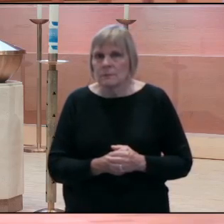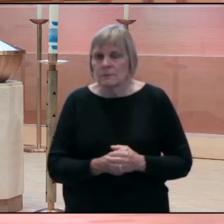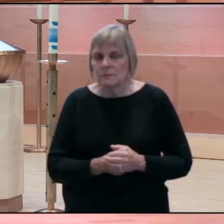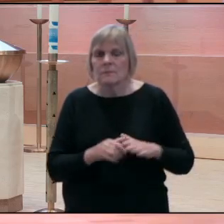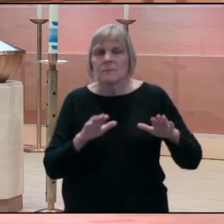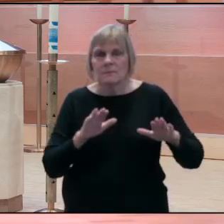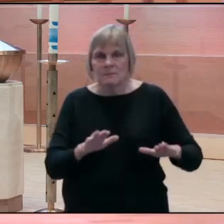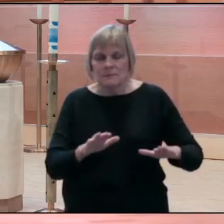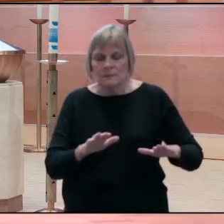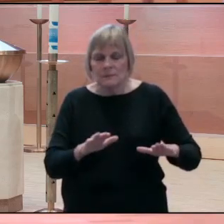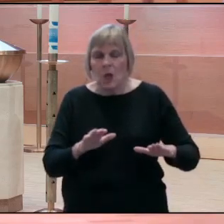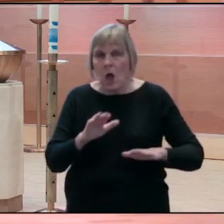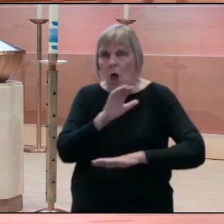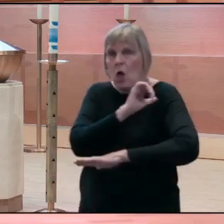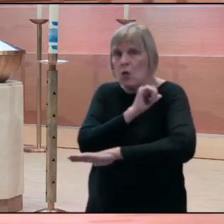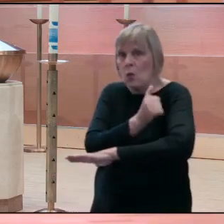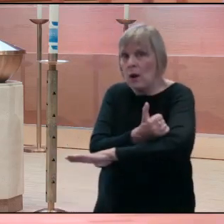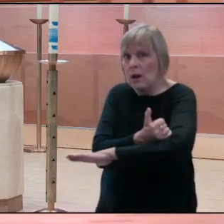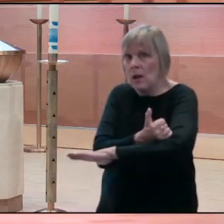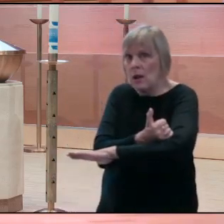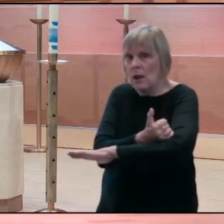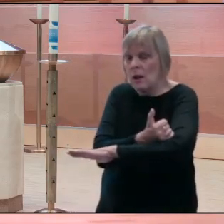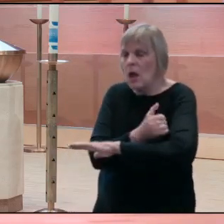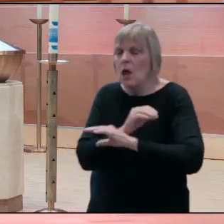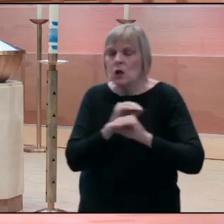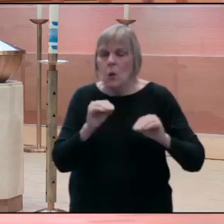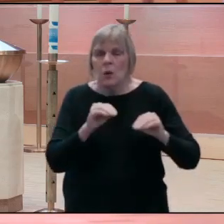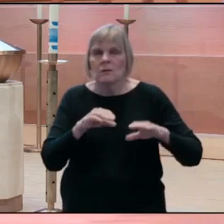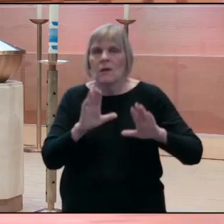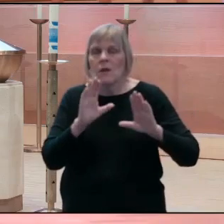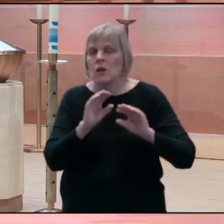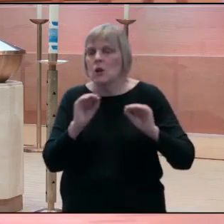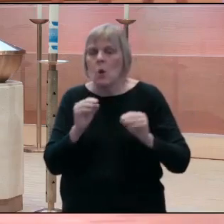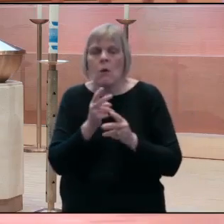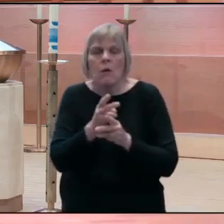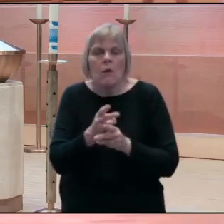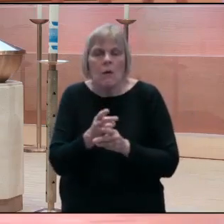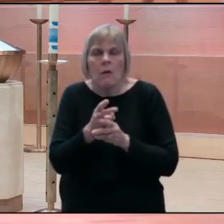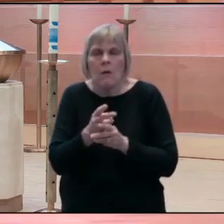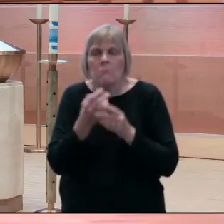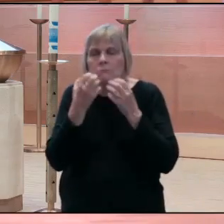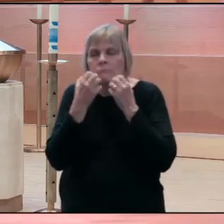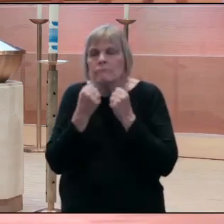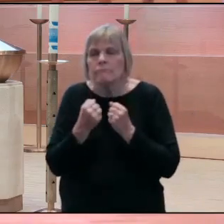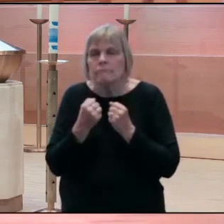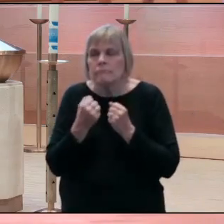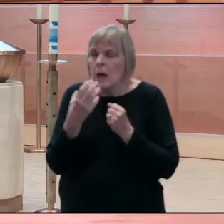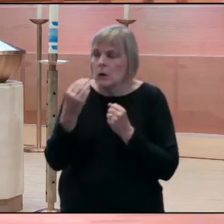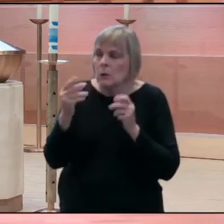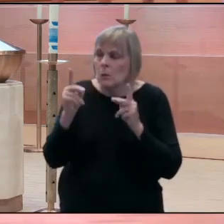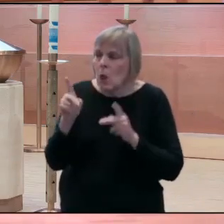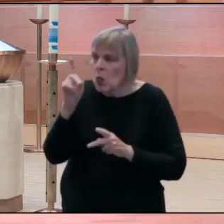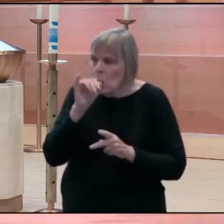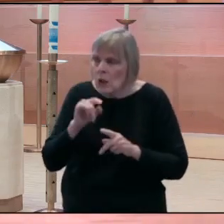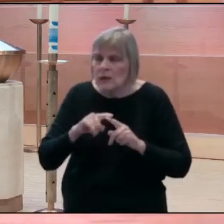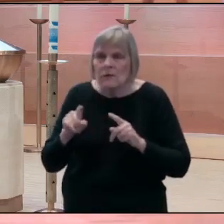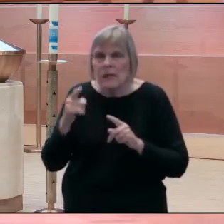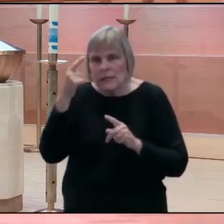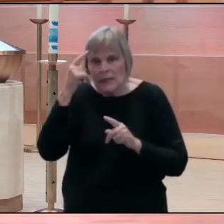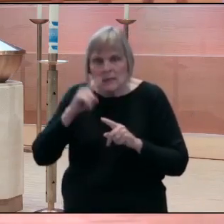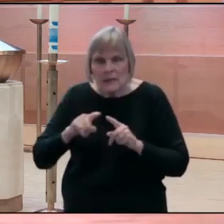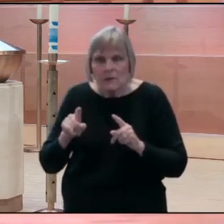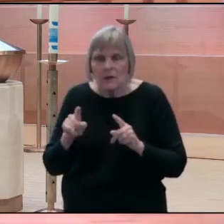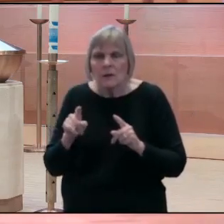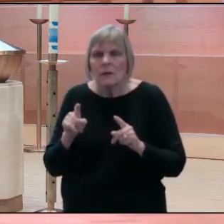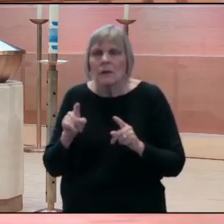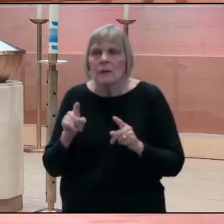That's what happens when you have authority, but no sacrifice, no care for the outsider, those who think differently, look differently than you.